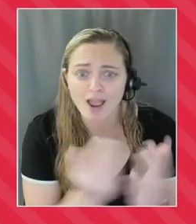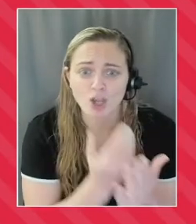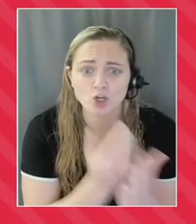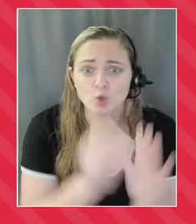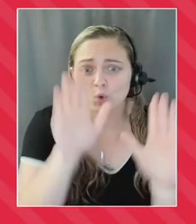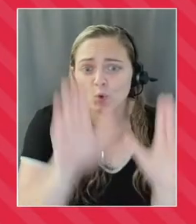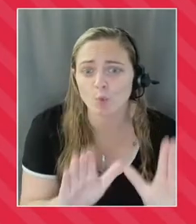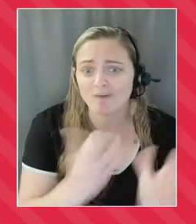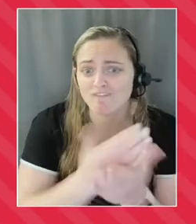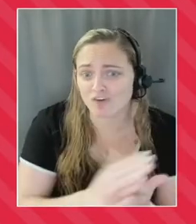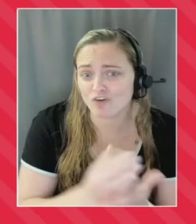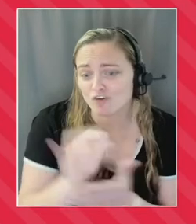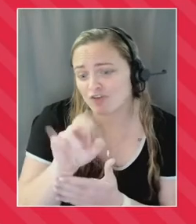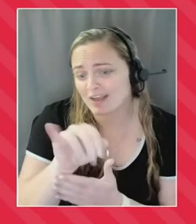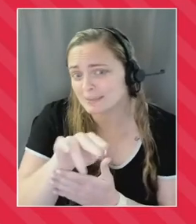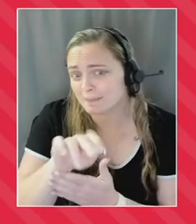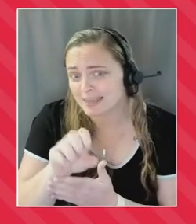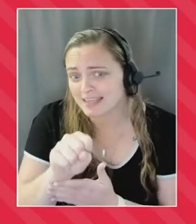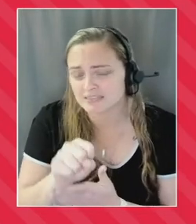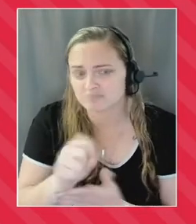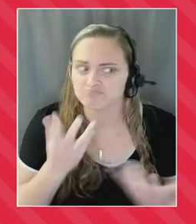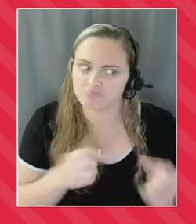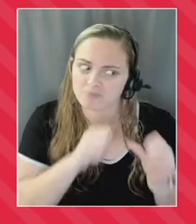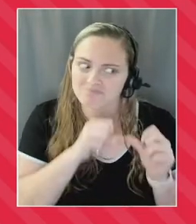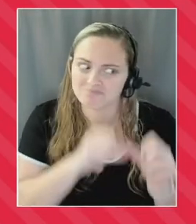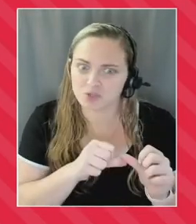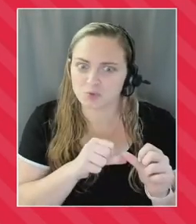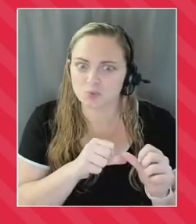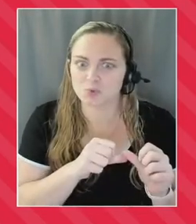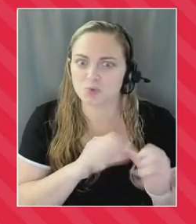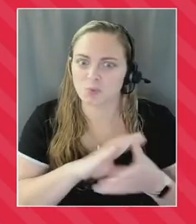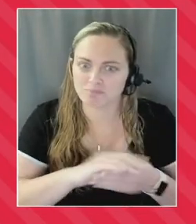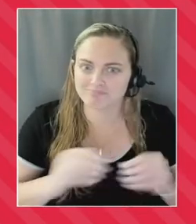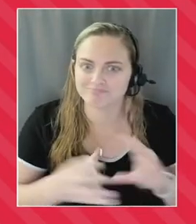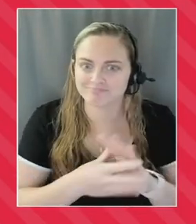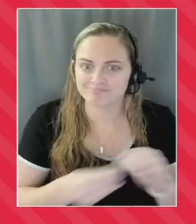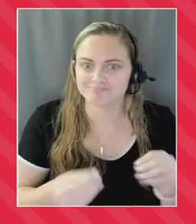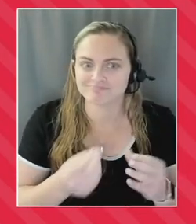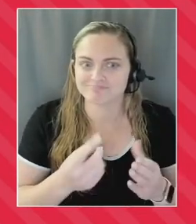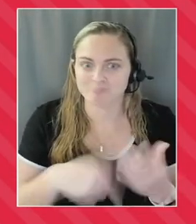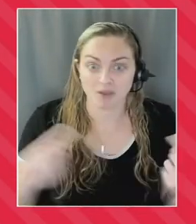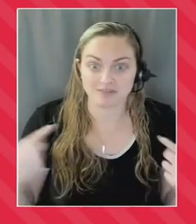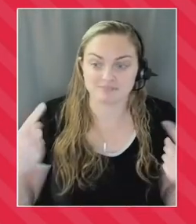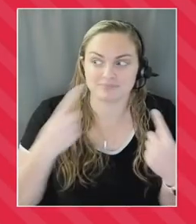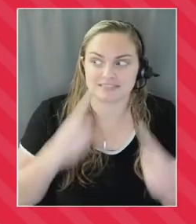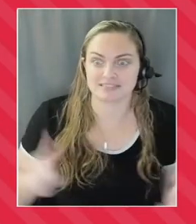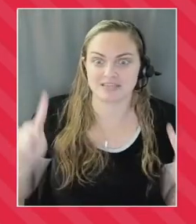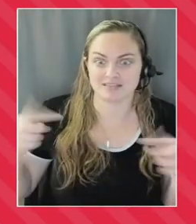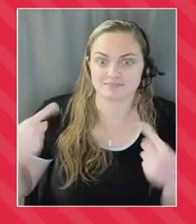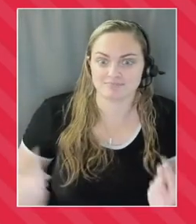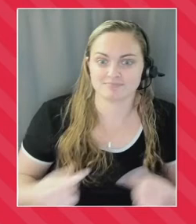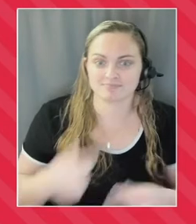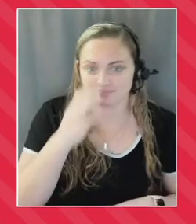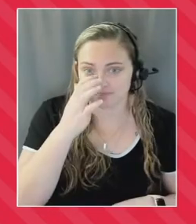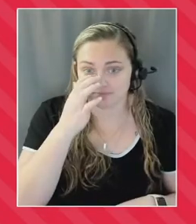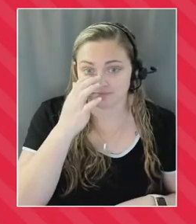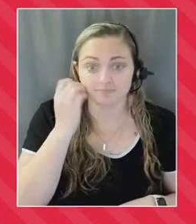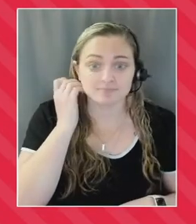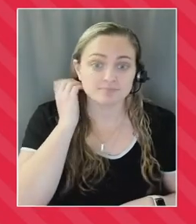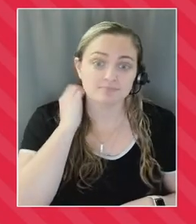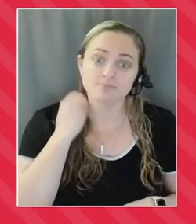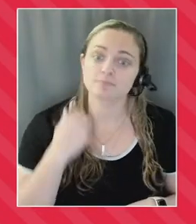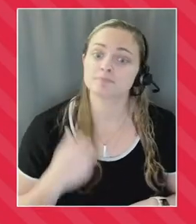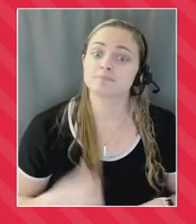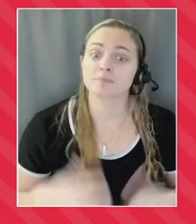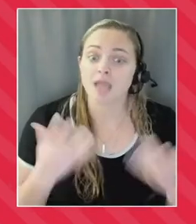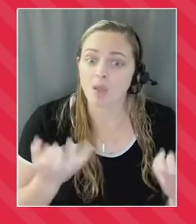recipes. And we want to continue to tell the stories of what has been successful. And I want to be a part of